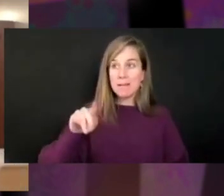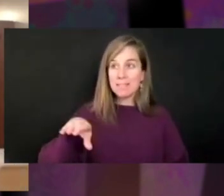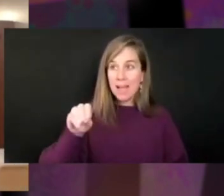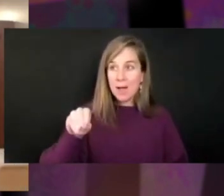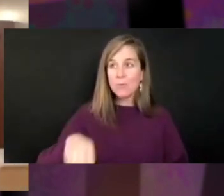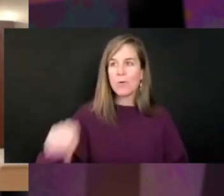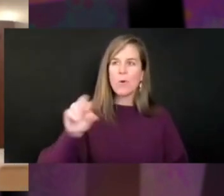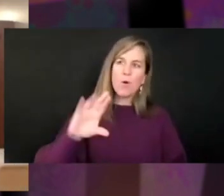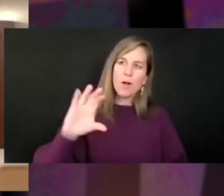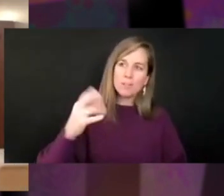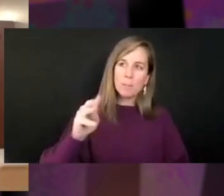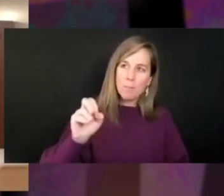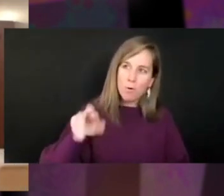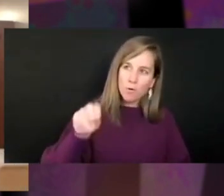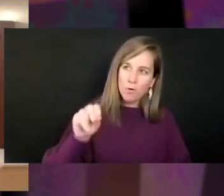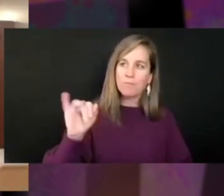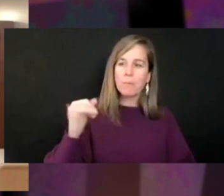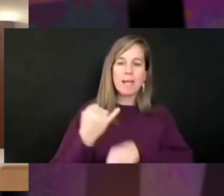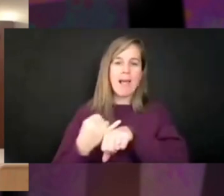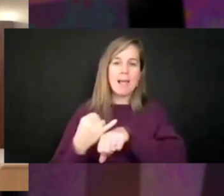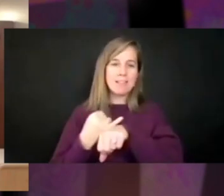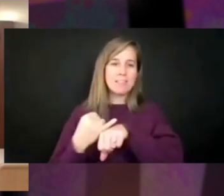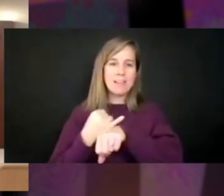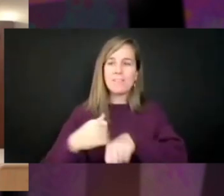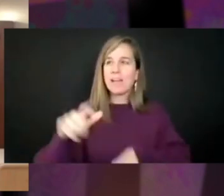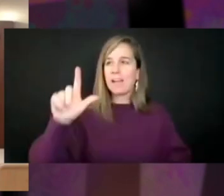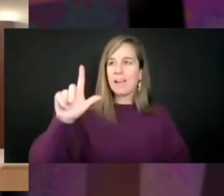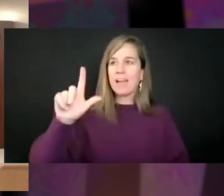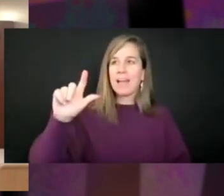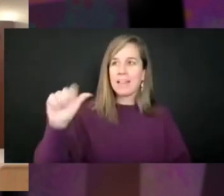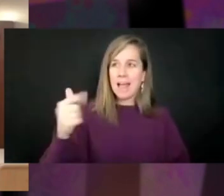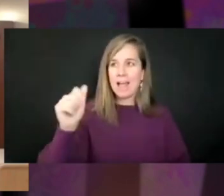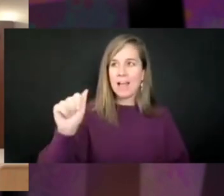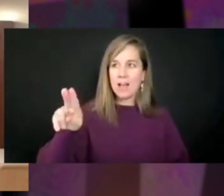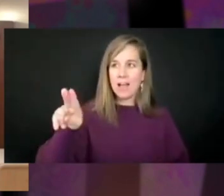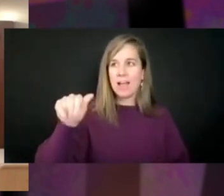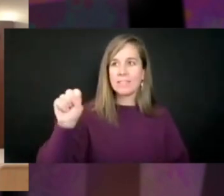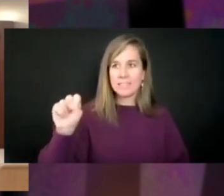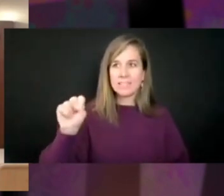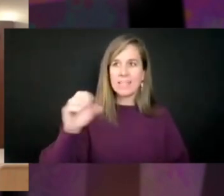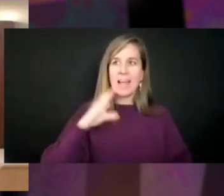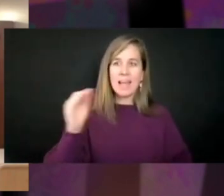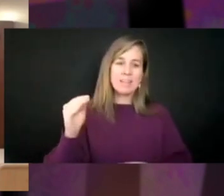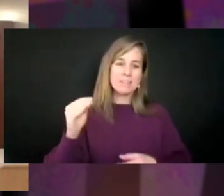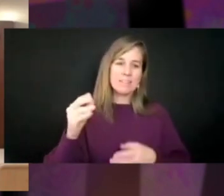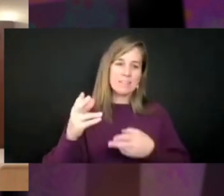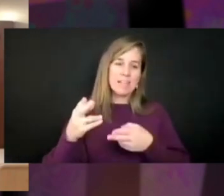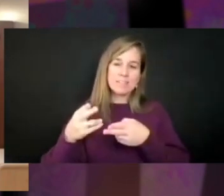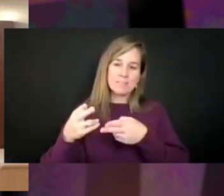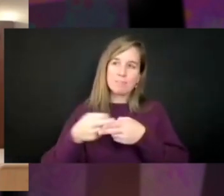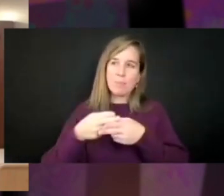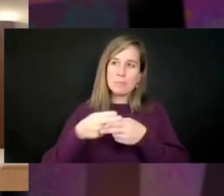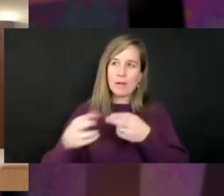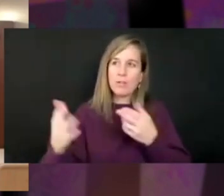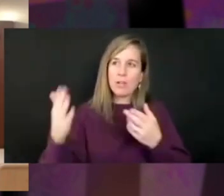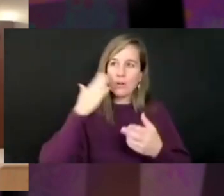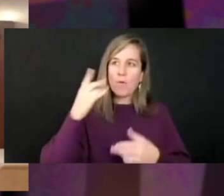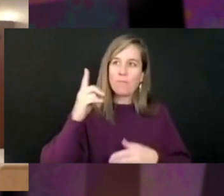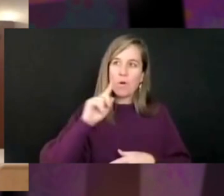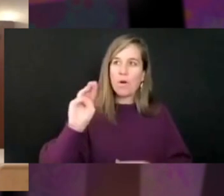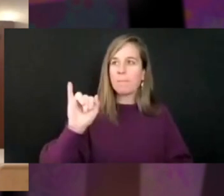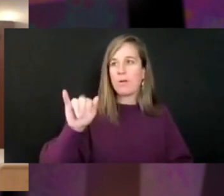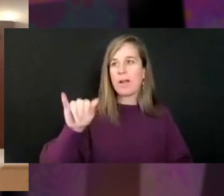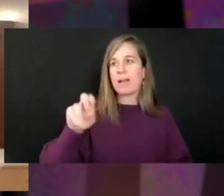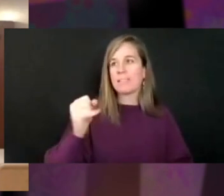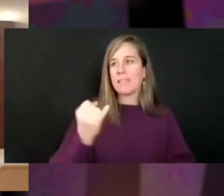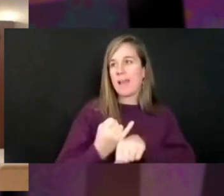of Lugwas, which is the ancestral name for what is momentarily known as the Marianas Islands. I am from the